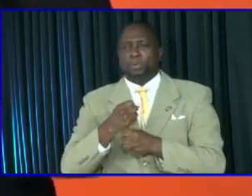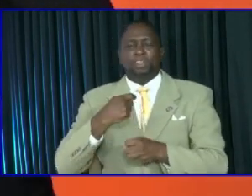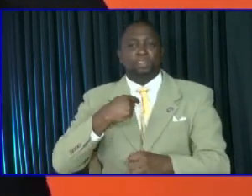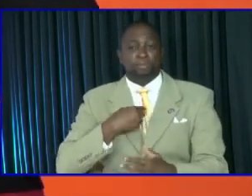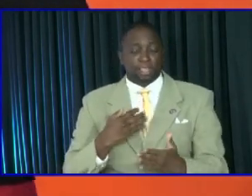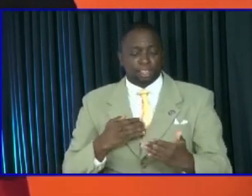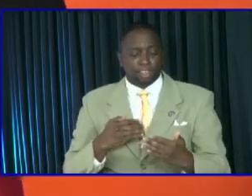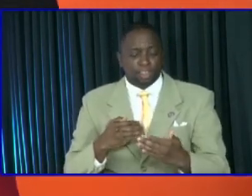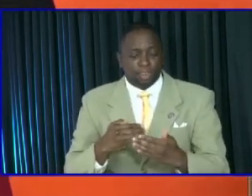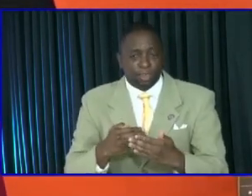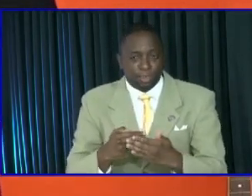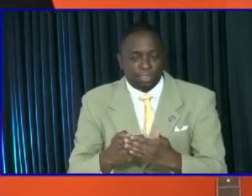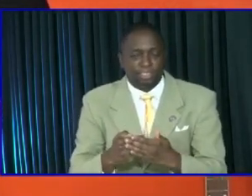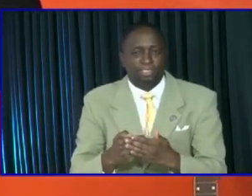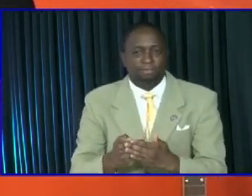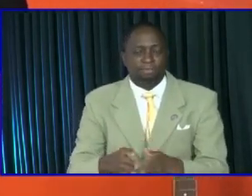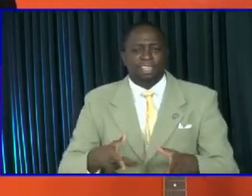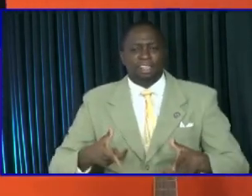Hold me